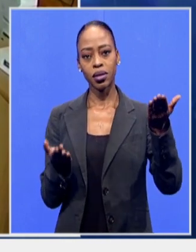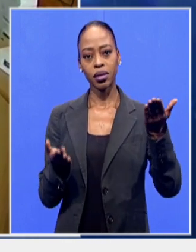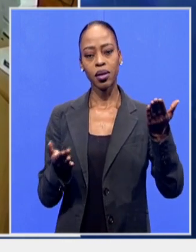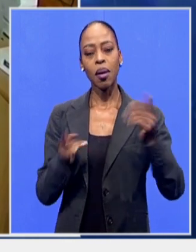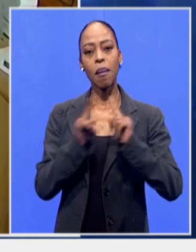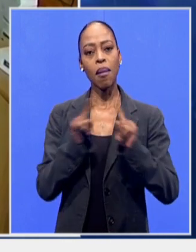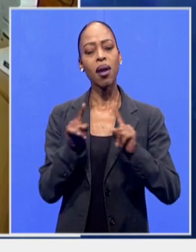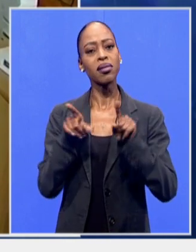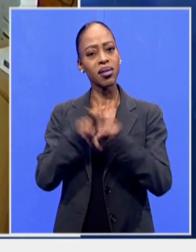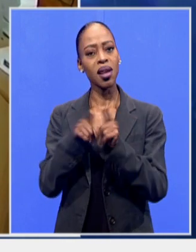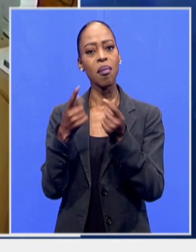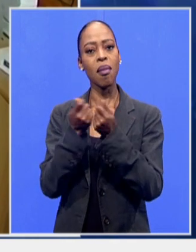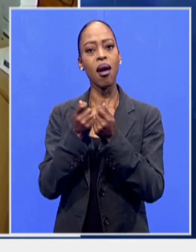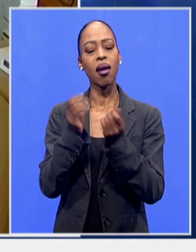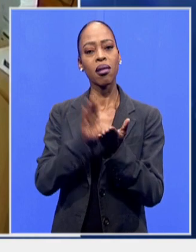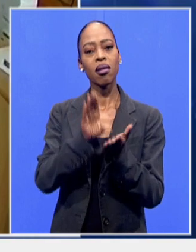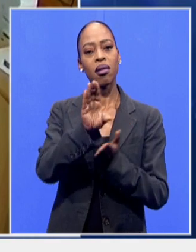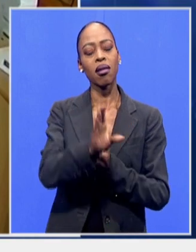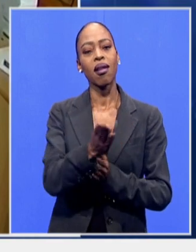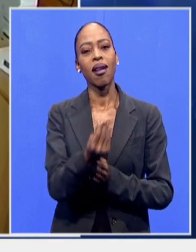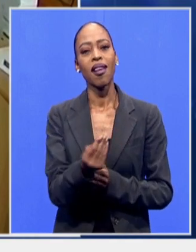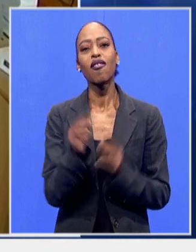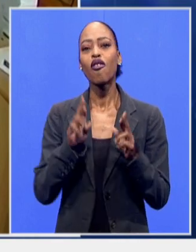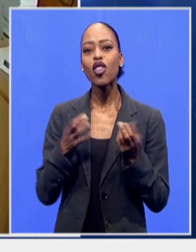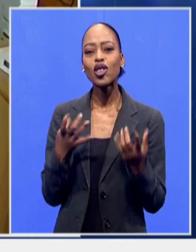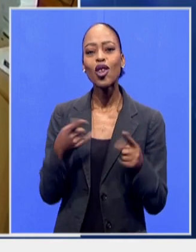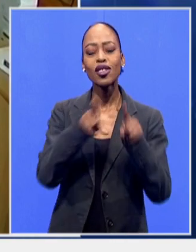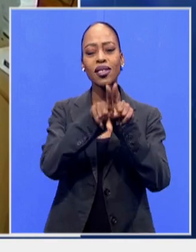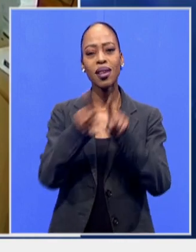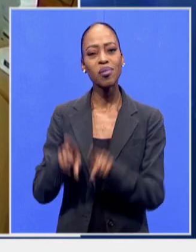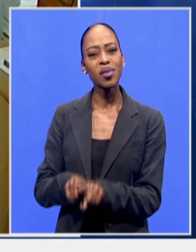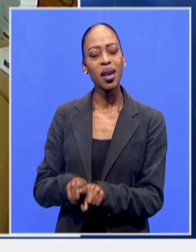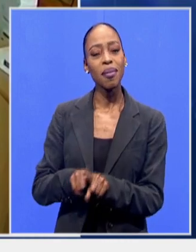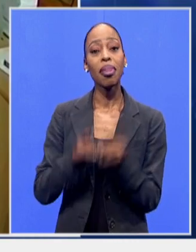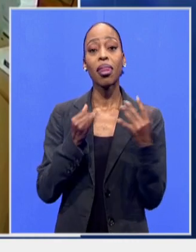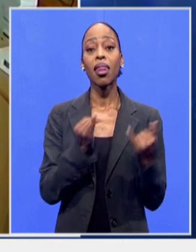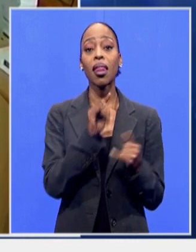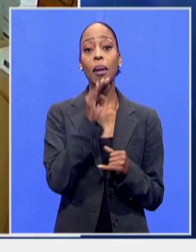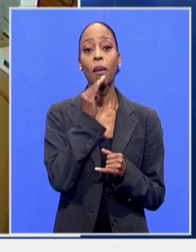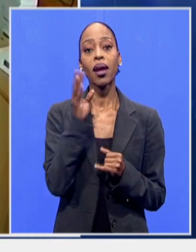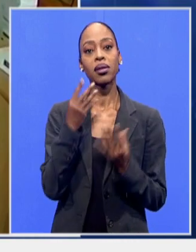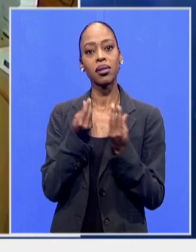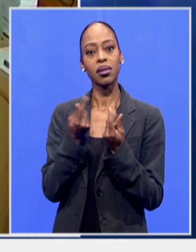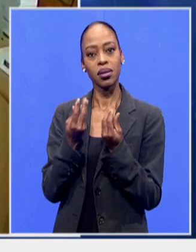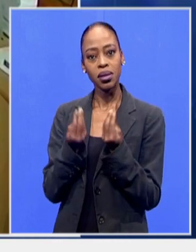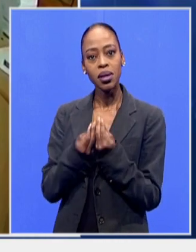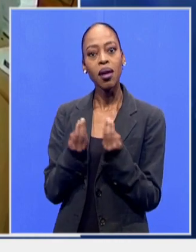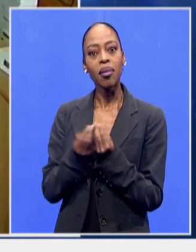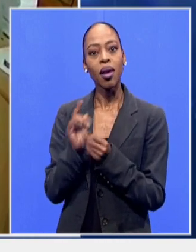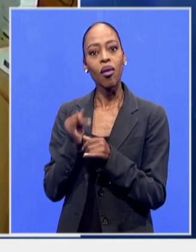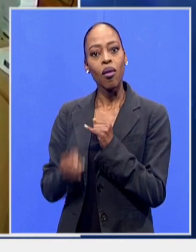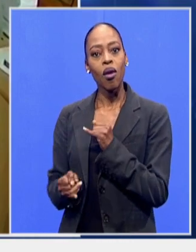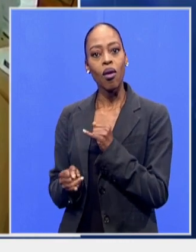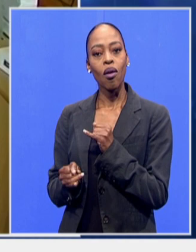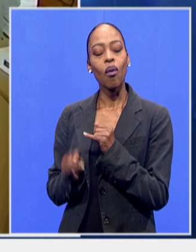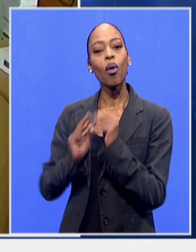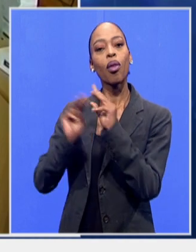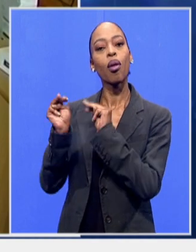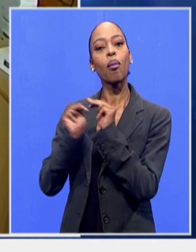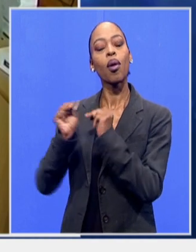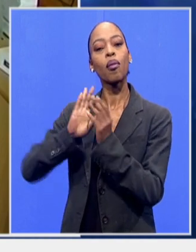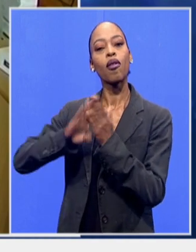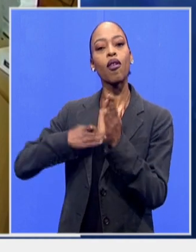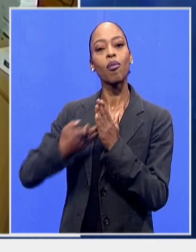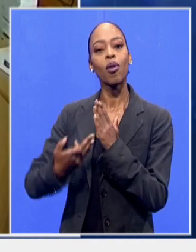financial allocation, within the same resource constraints. So that indicates that there's something fundamentally wrong with the governance framework.